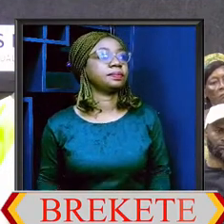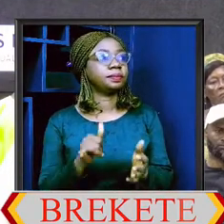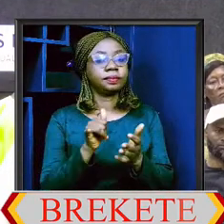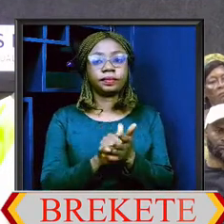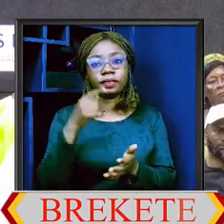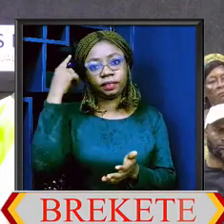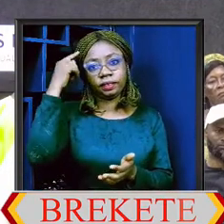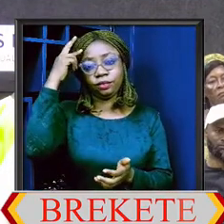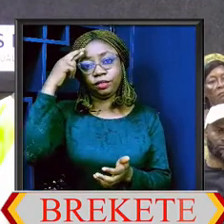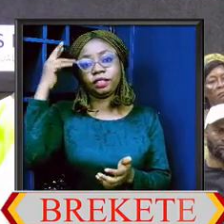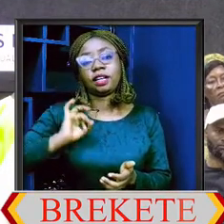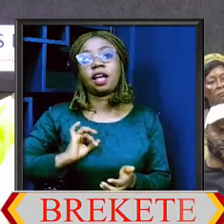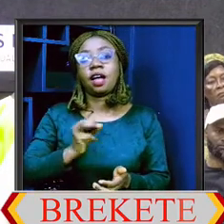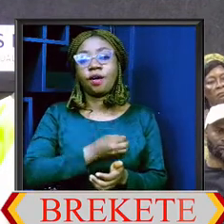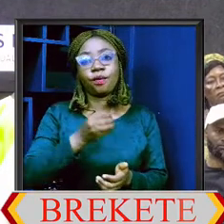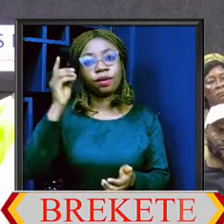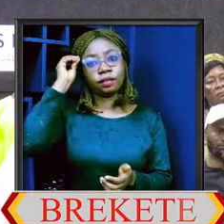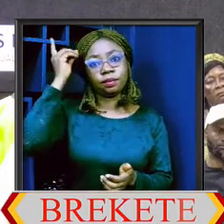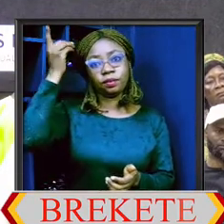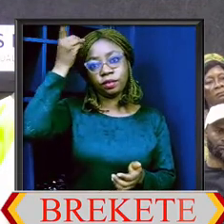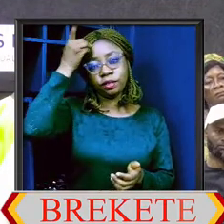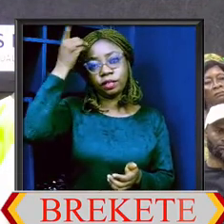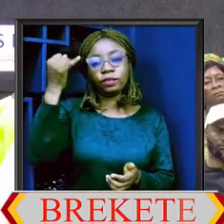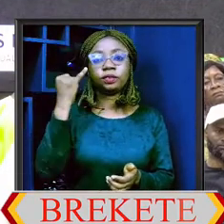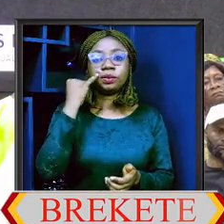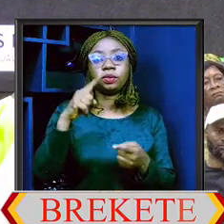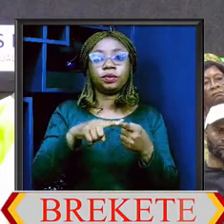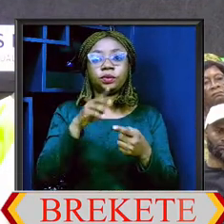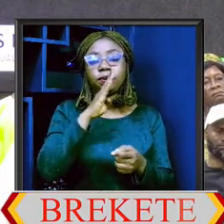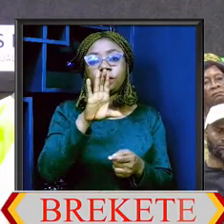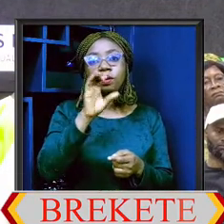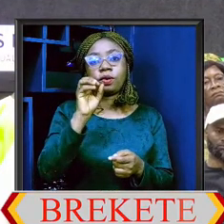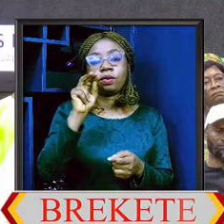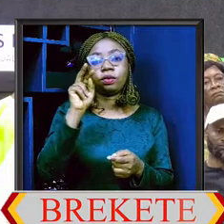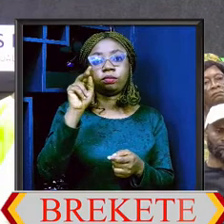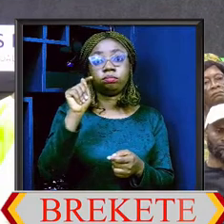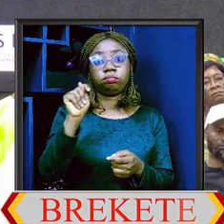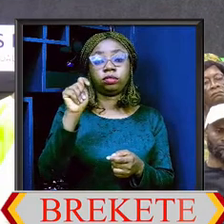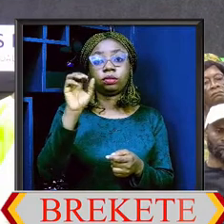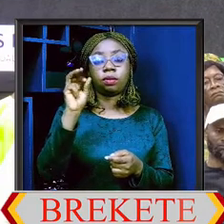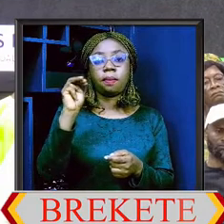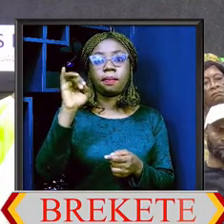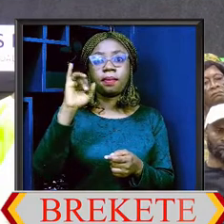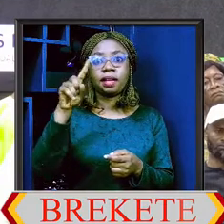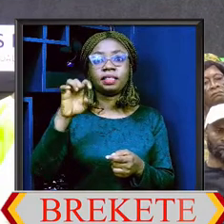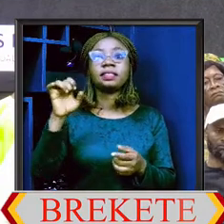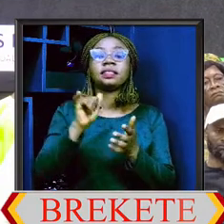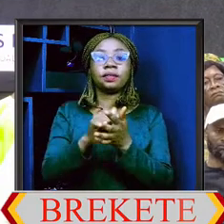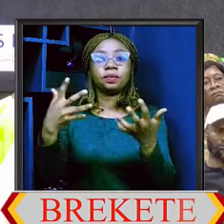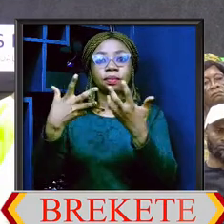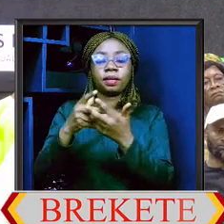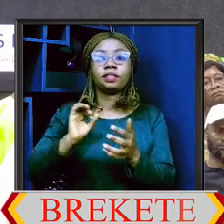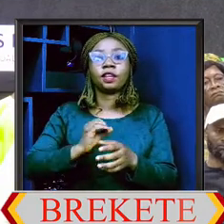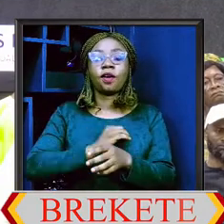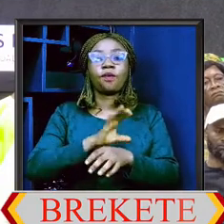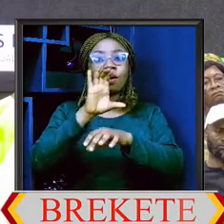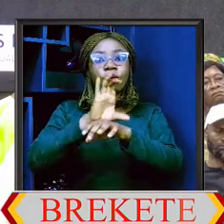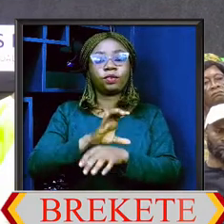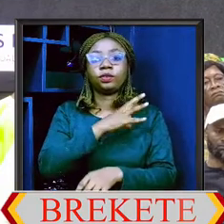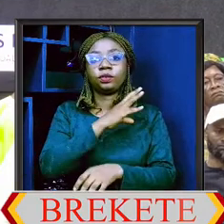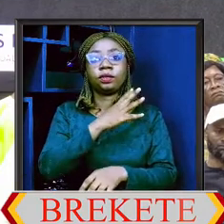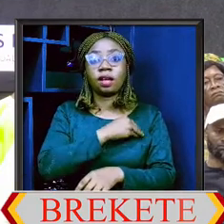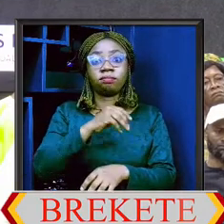customized democracy the one that can blend with our culture tradition and